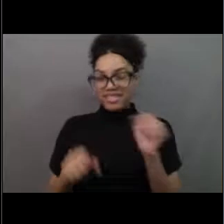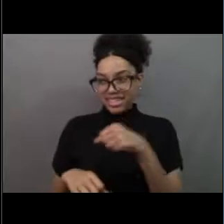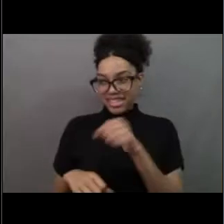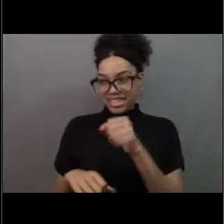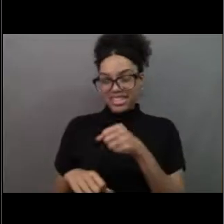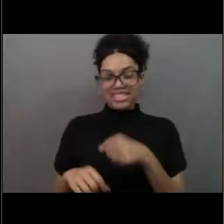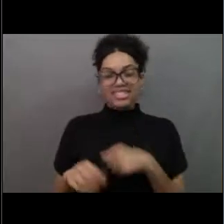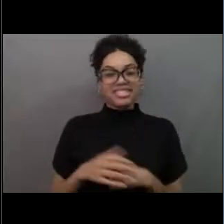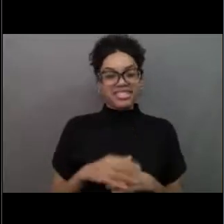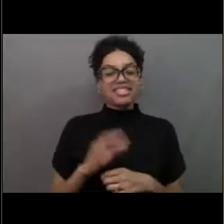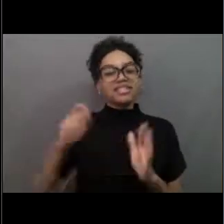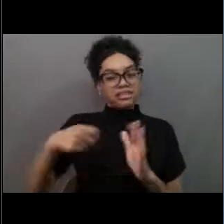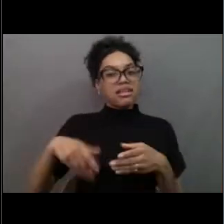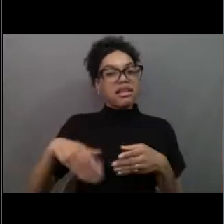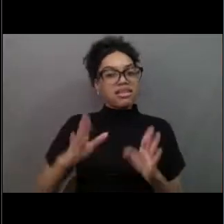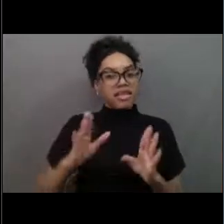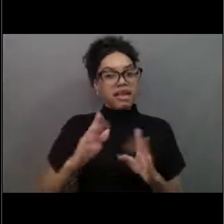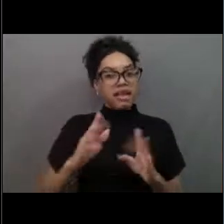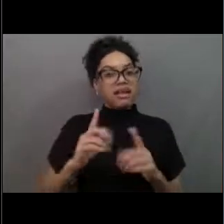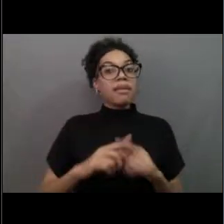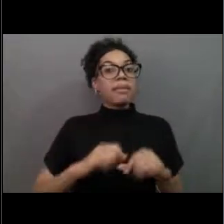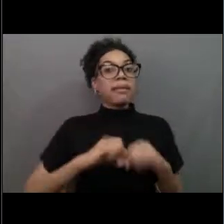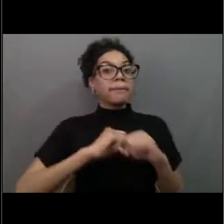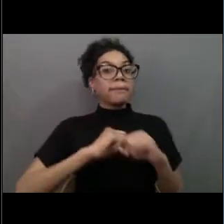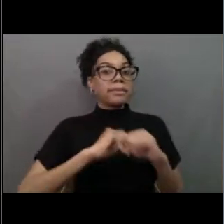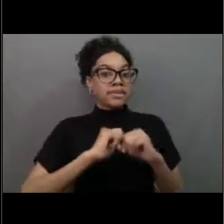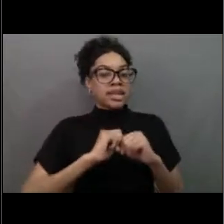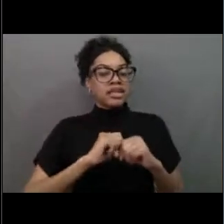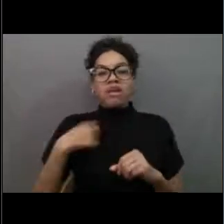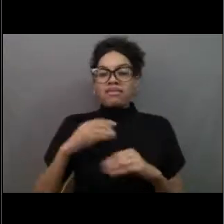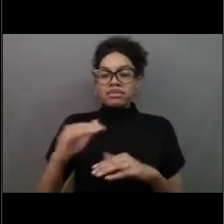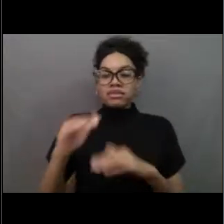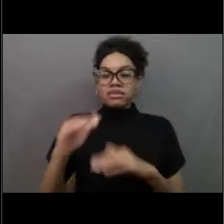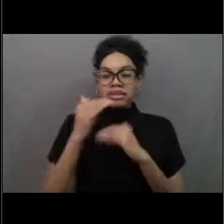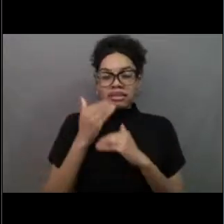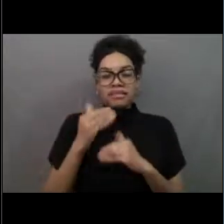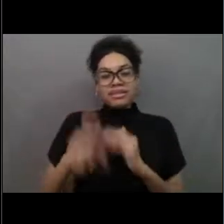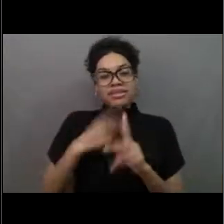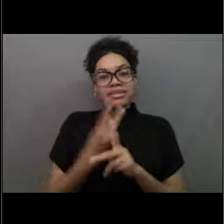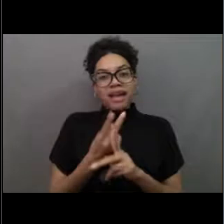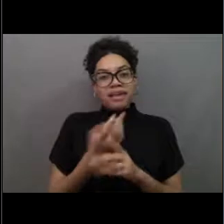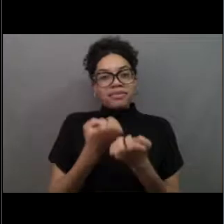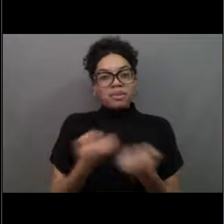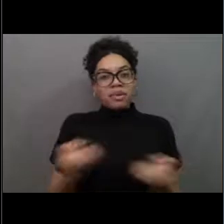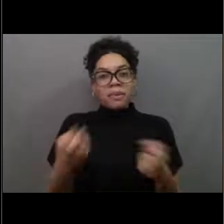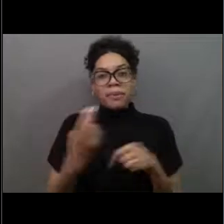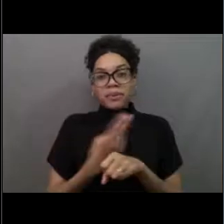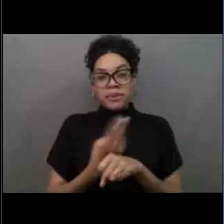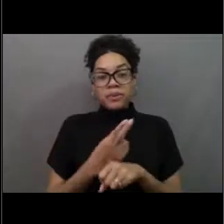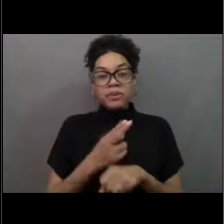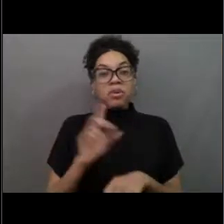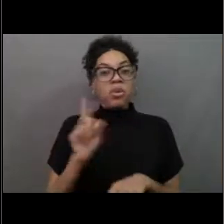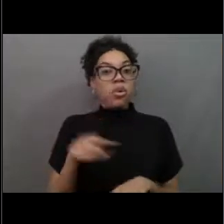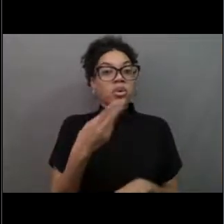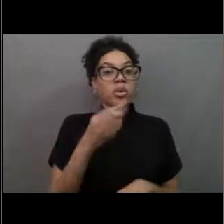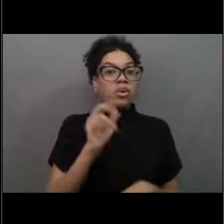banks, but what we do to protect the reef is limit what kind of fishing gear they can use. So people can only fish with hook and line, the way you and I